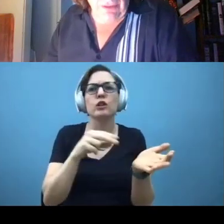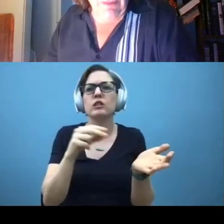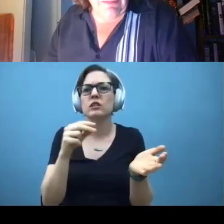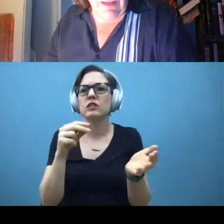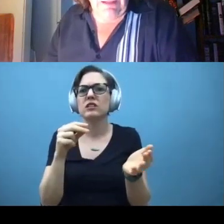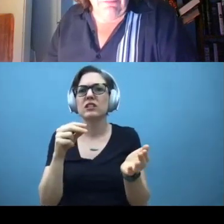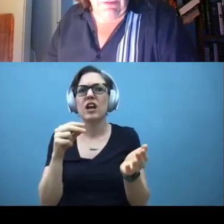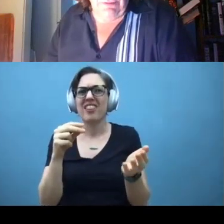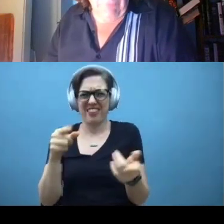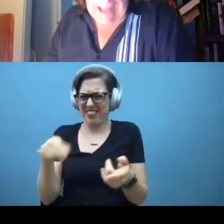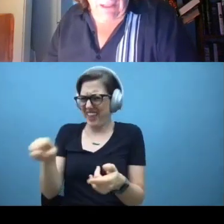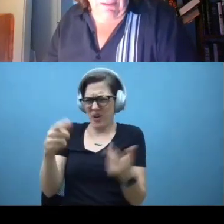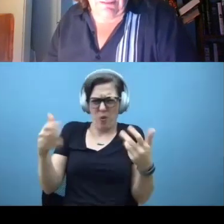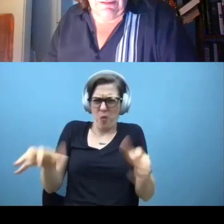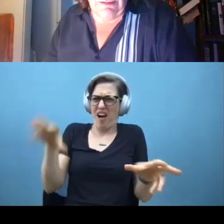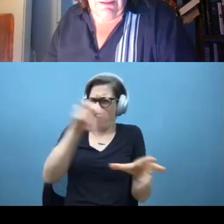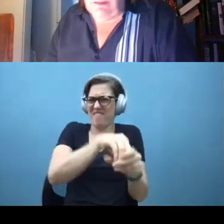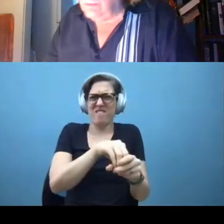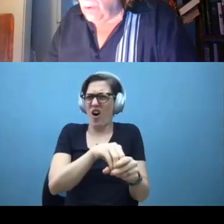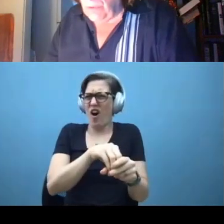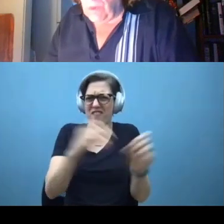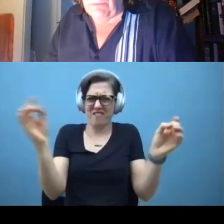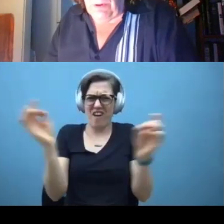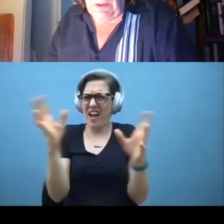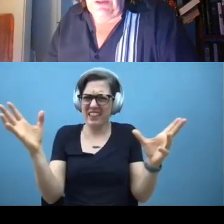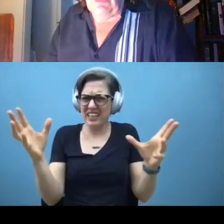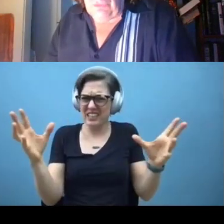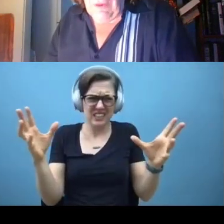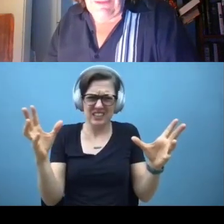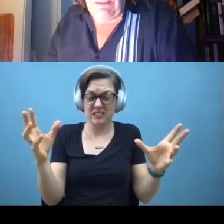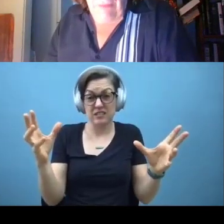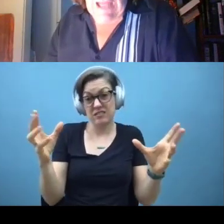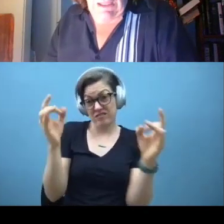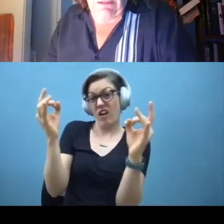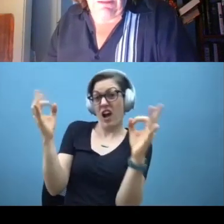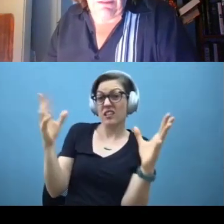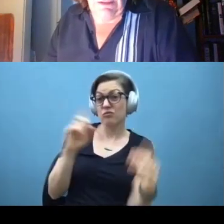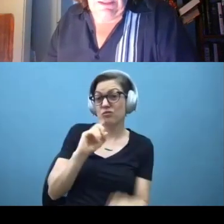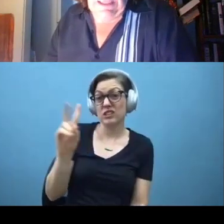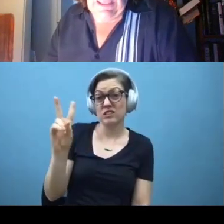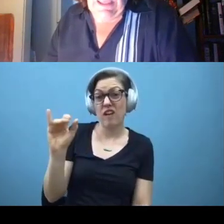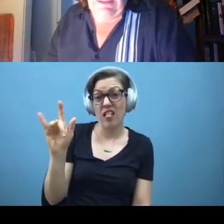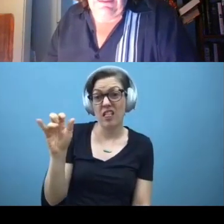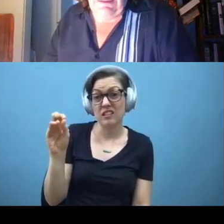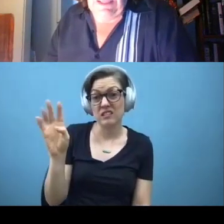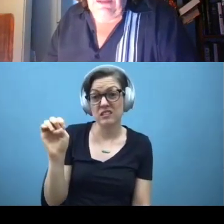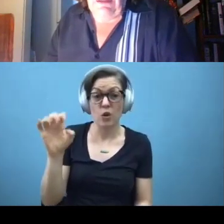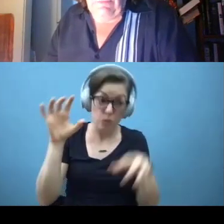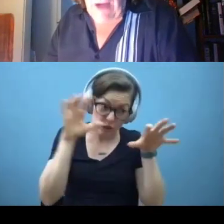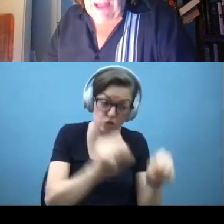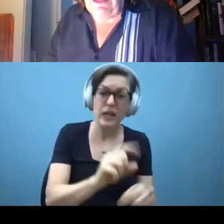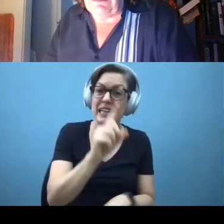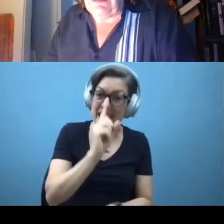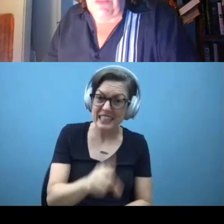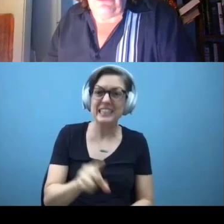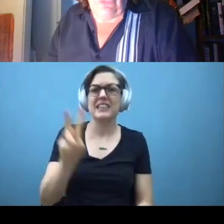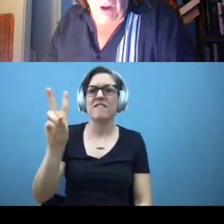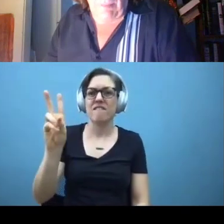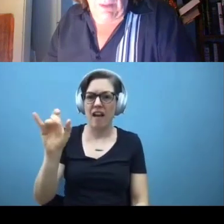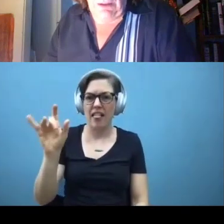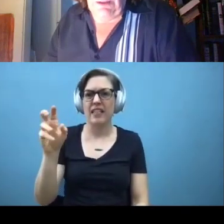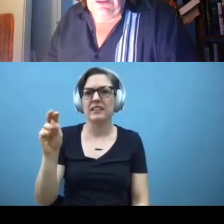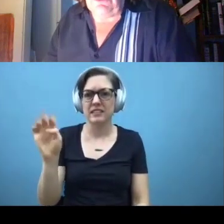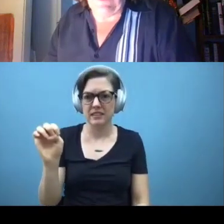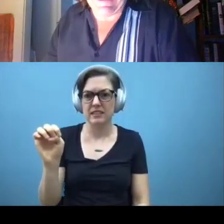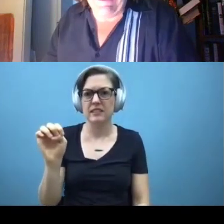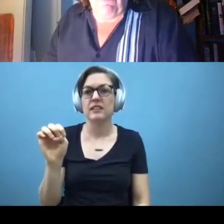engage in this kind of violence. There's no other word for it. Restraint is violence, and the violence causes